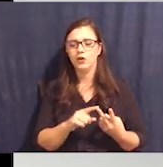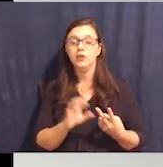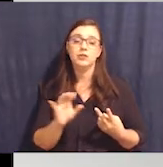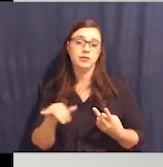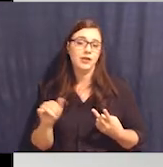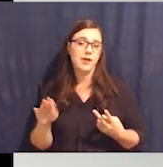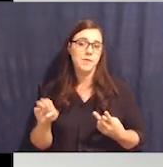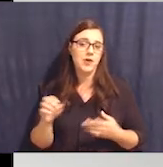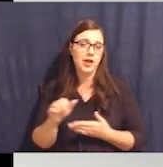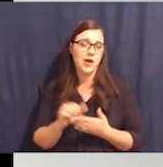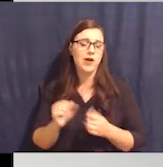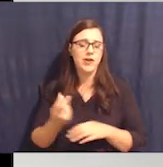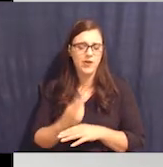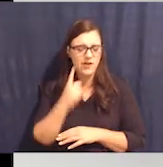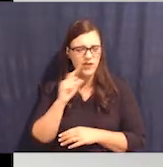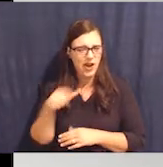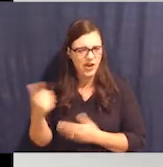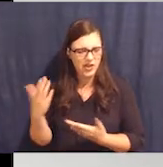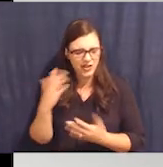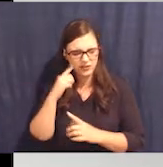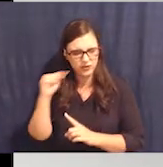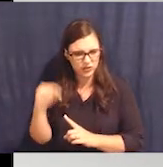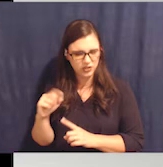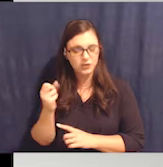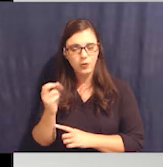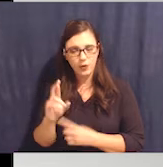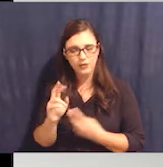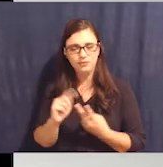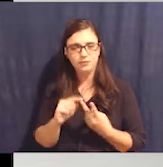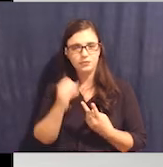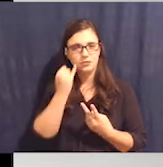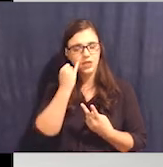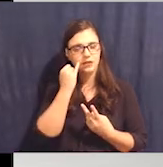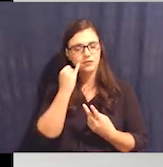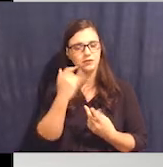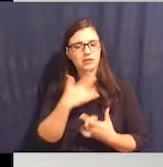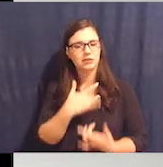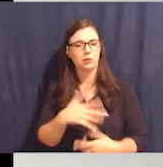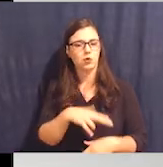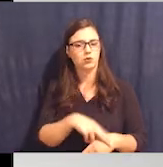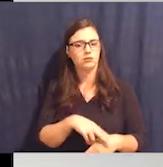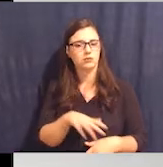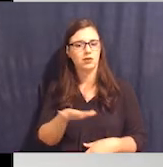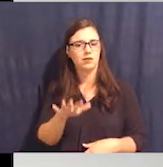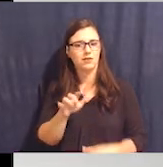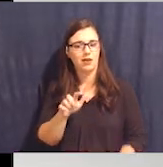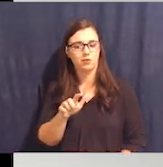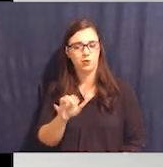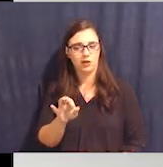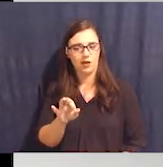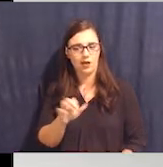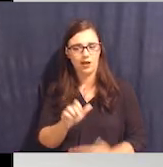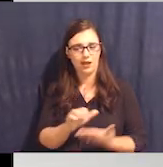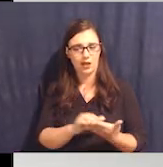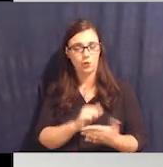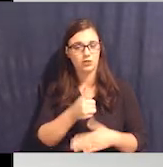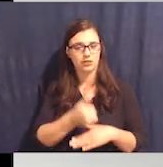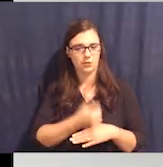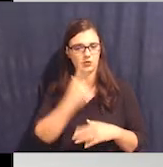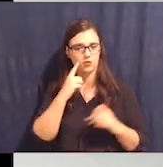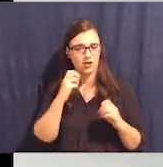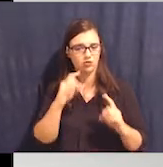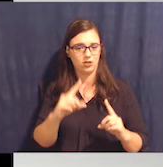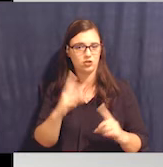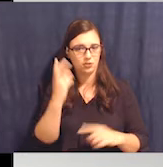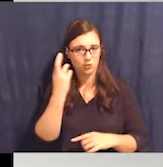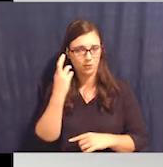to, which then can be used for other things for her, or if it's a typical 529 account that you've